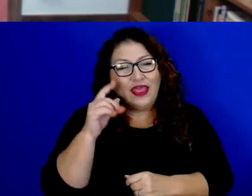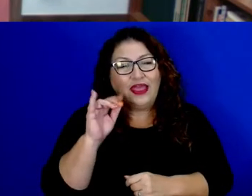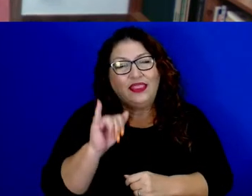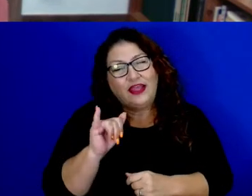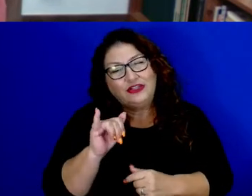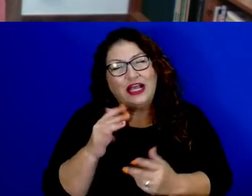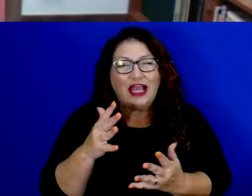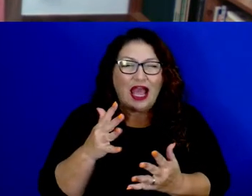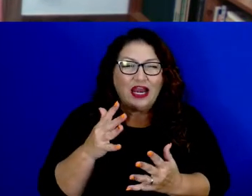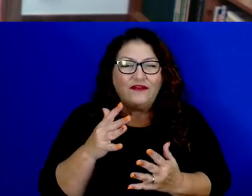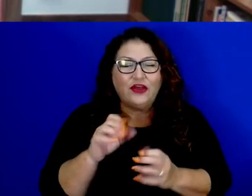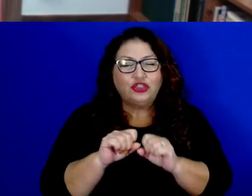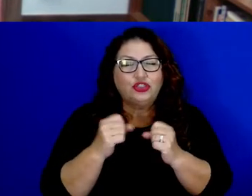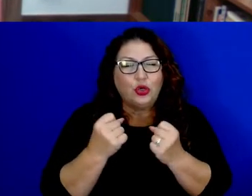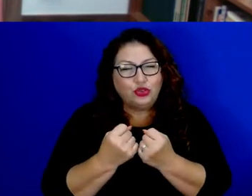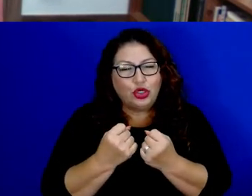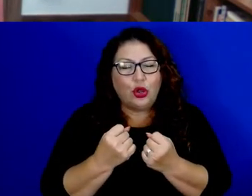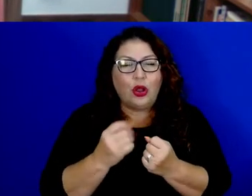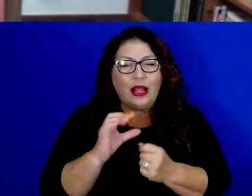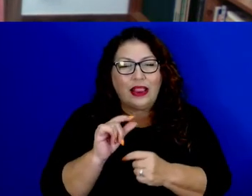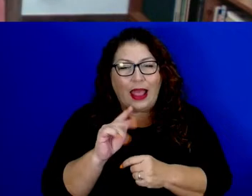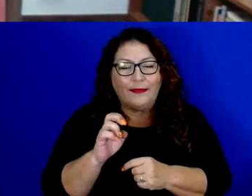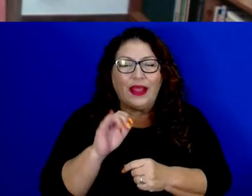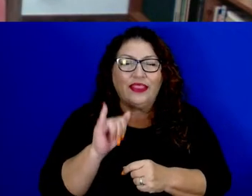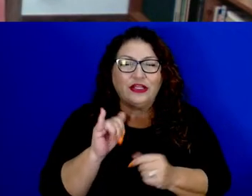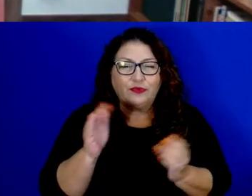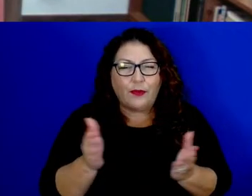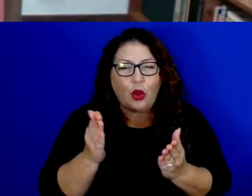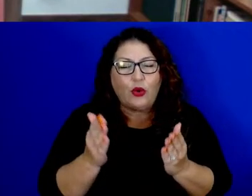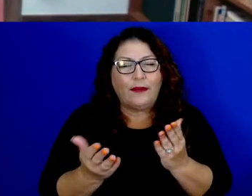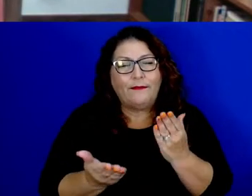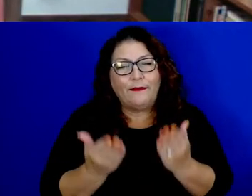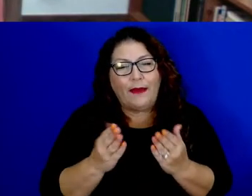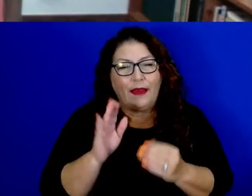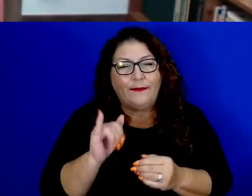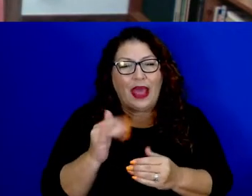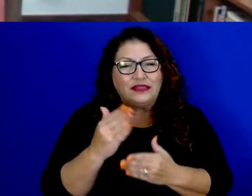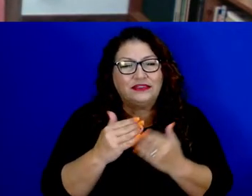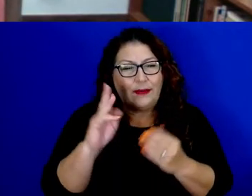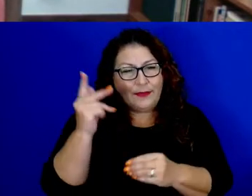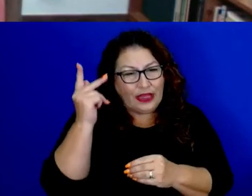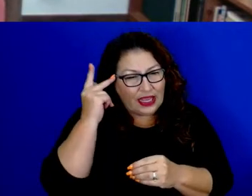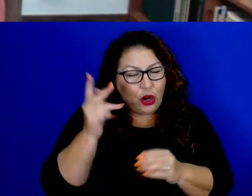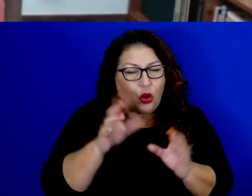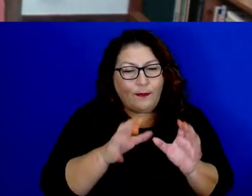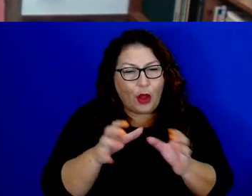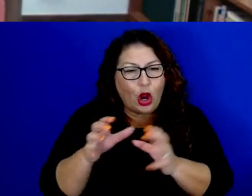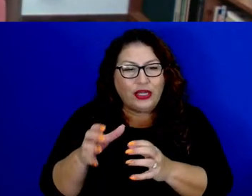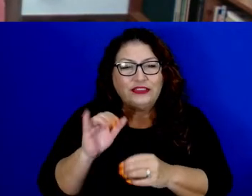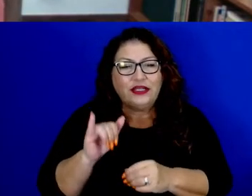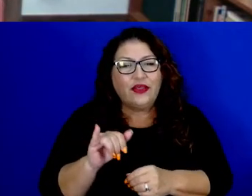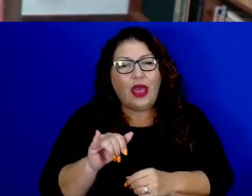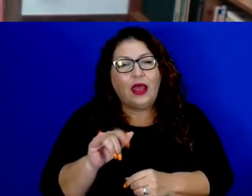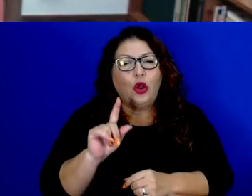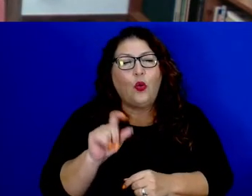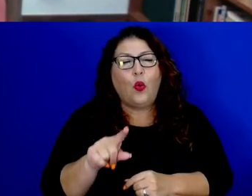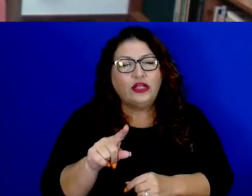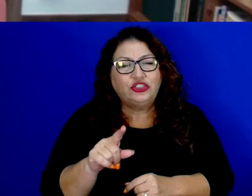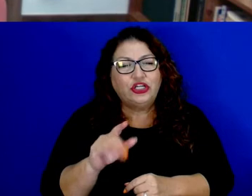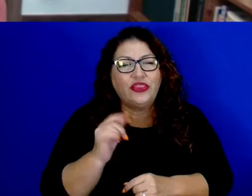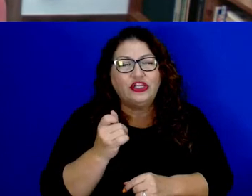that it's promoted maybe by some political parties that questions all this gender equality, fight